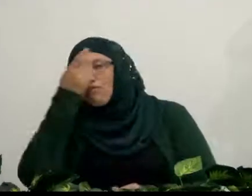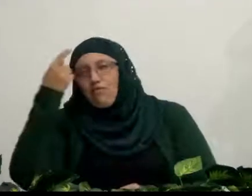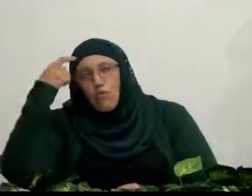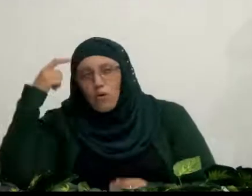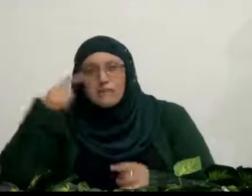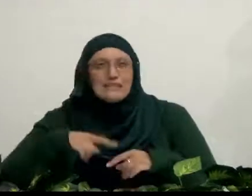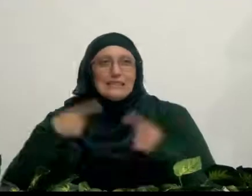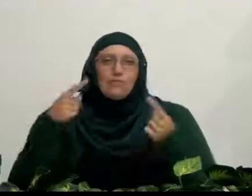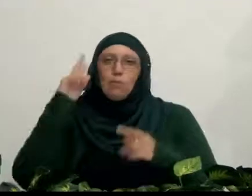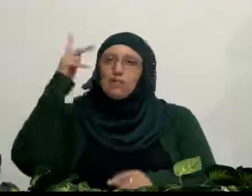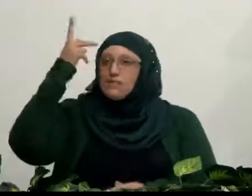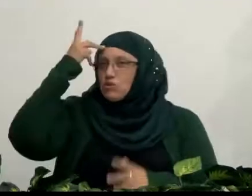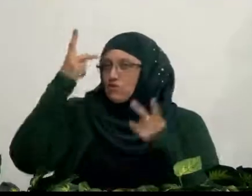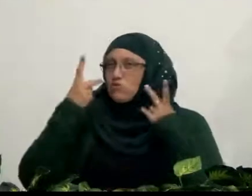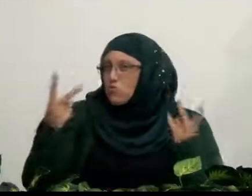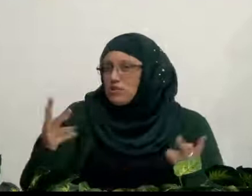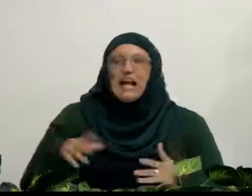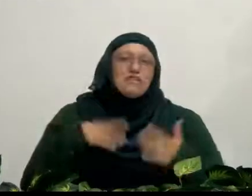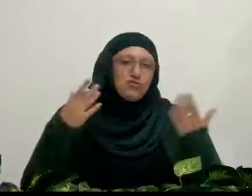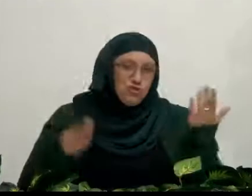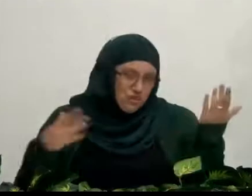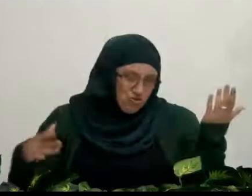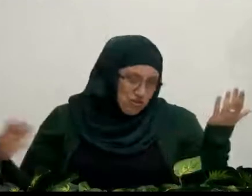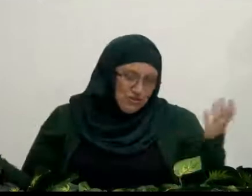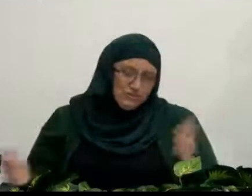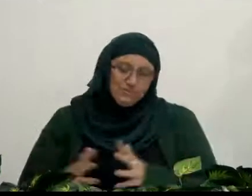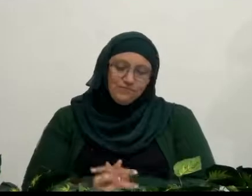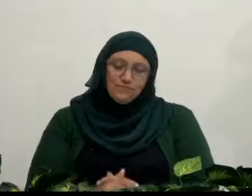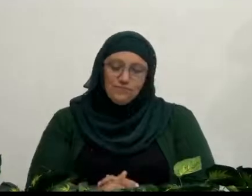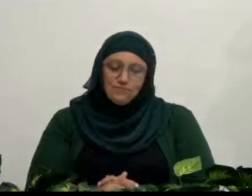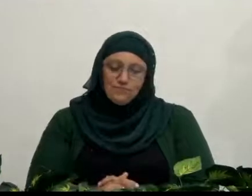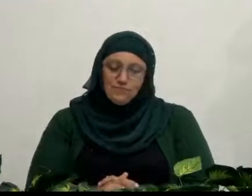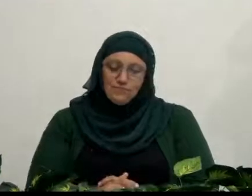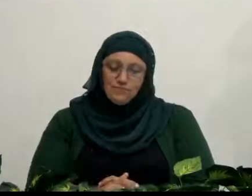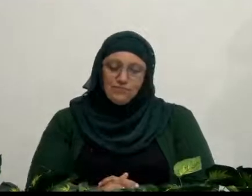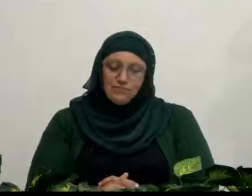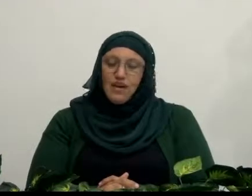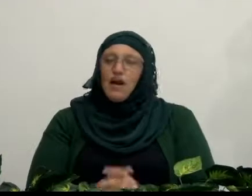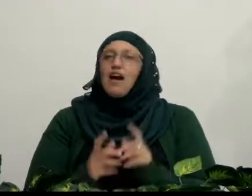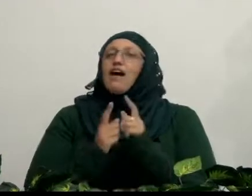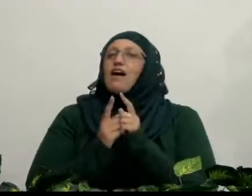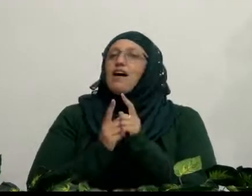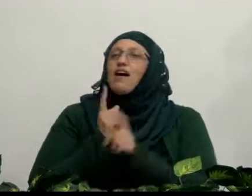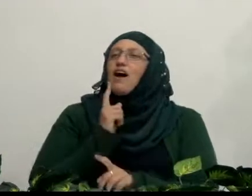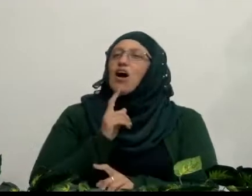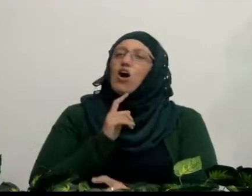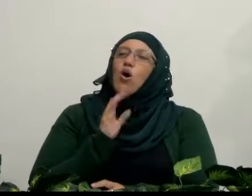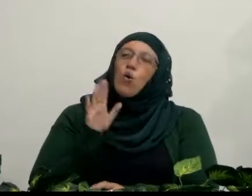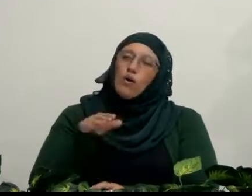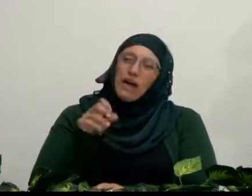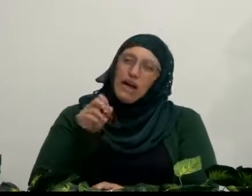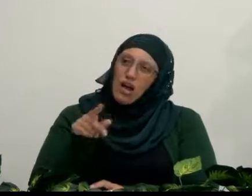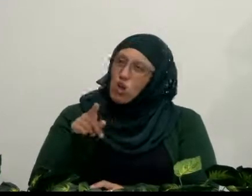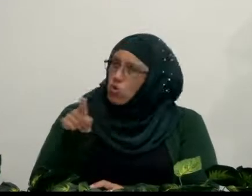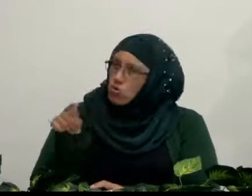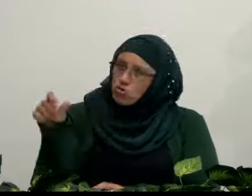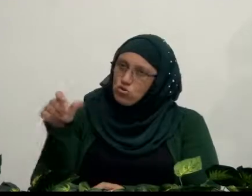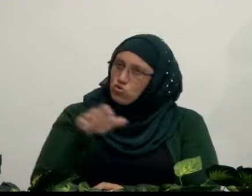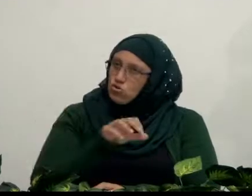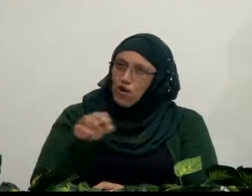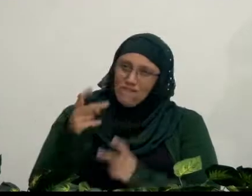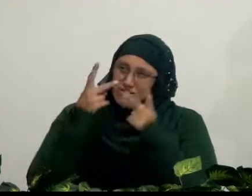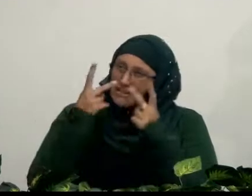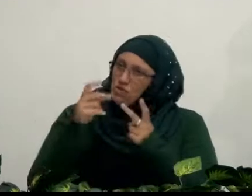from us, and etc. The Imam said, aha. So according to your principle, I should not have come tonight